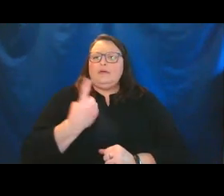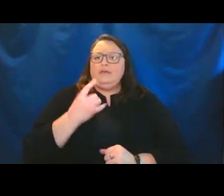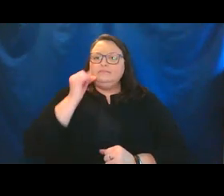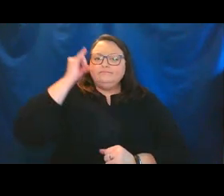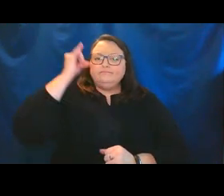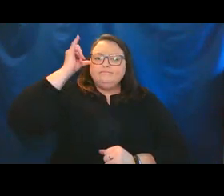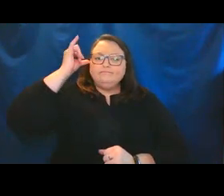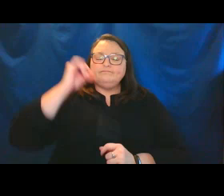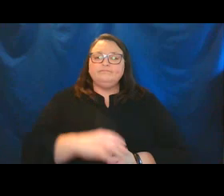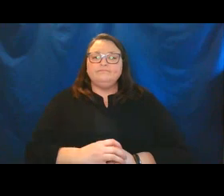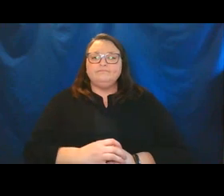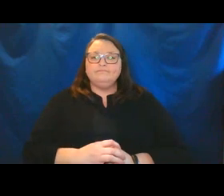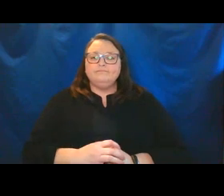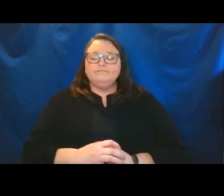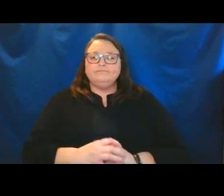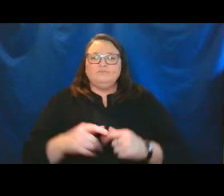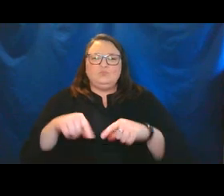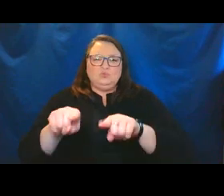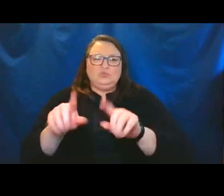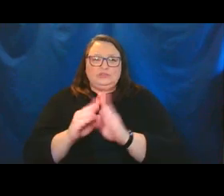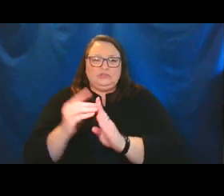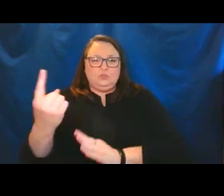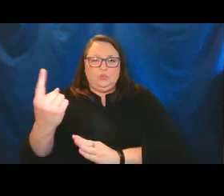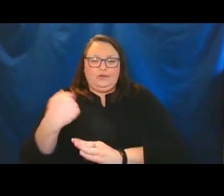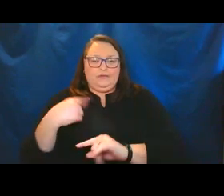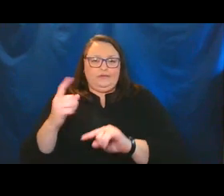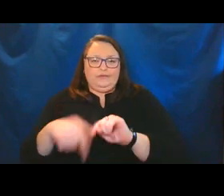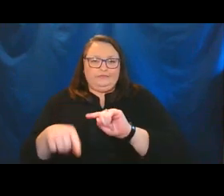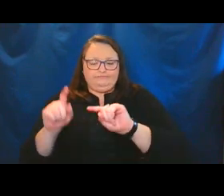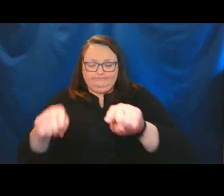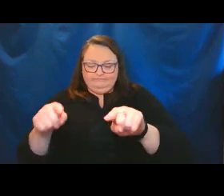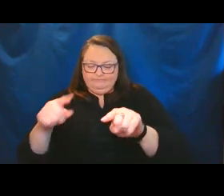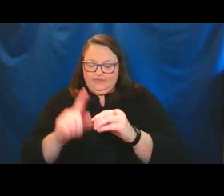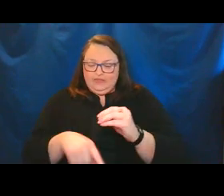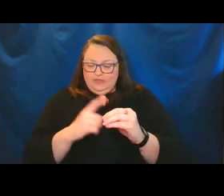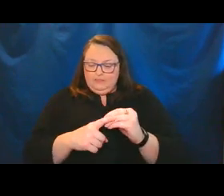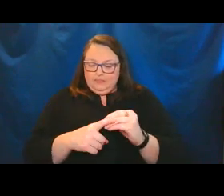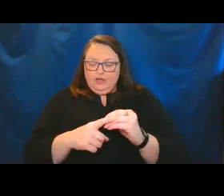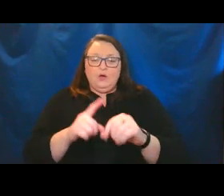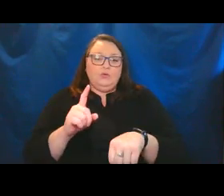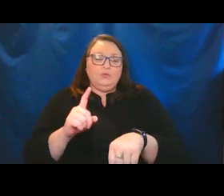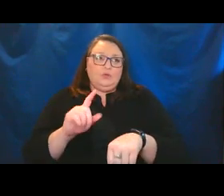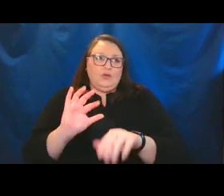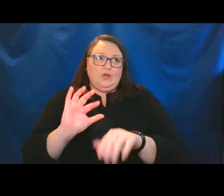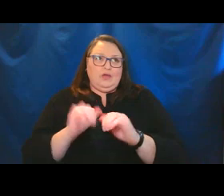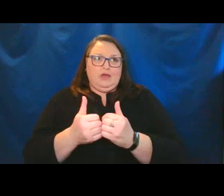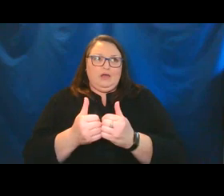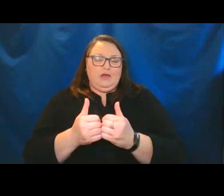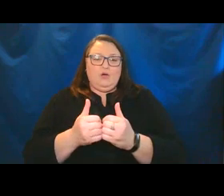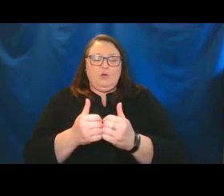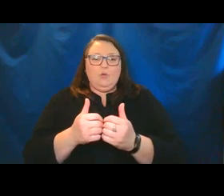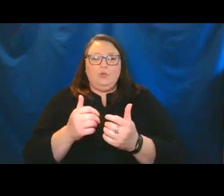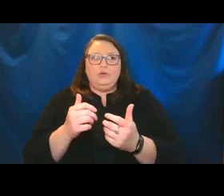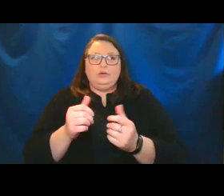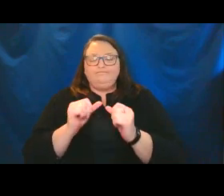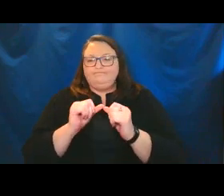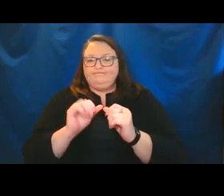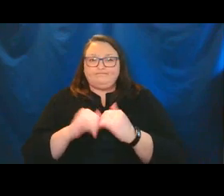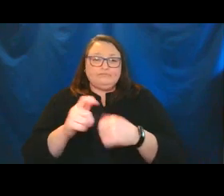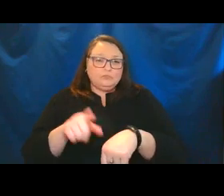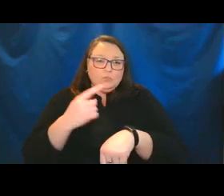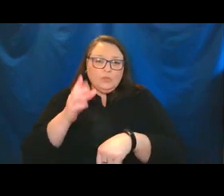yesterday in session 1, which I did not attend, about the longevity of archived material. And I